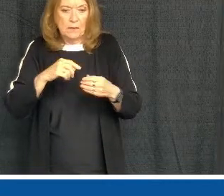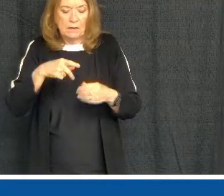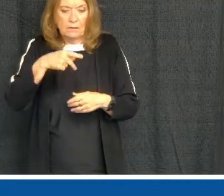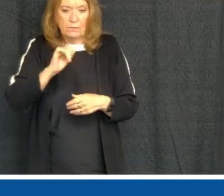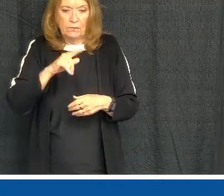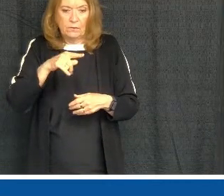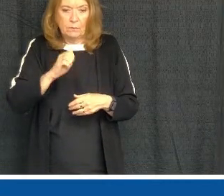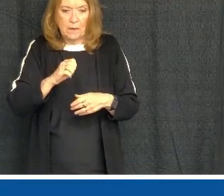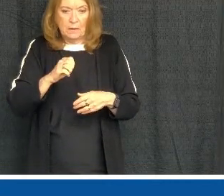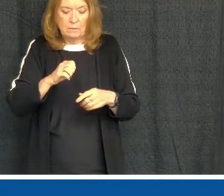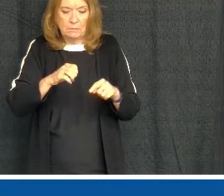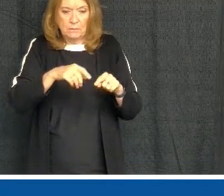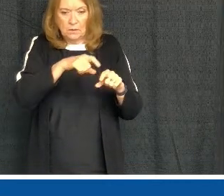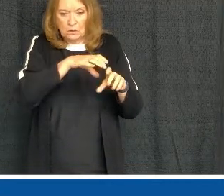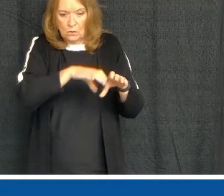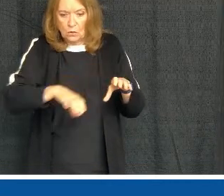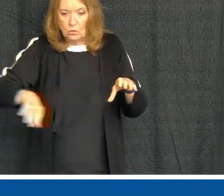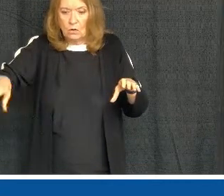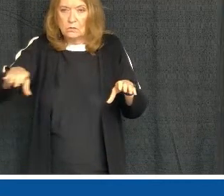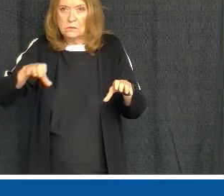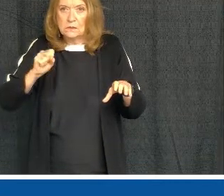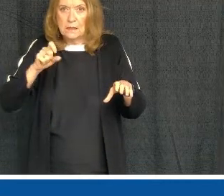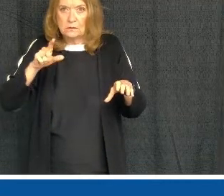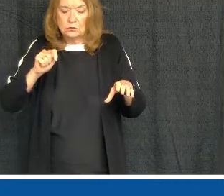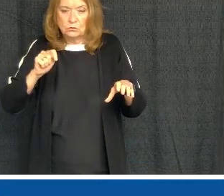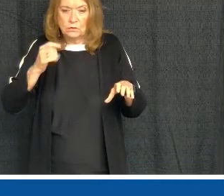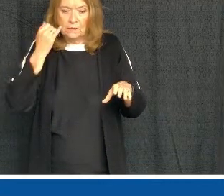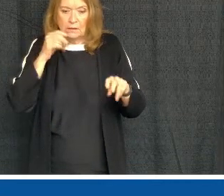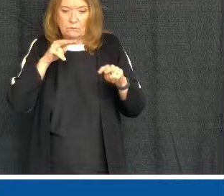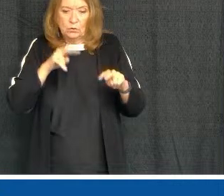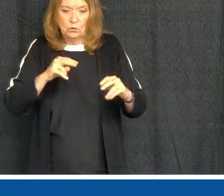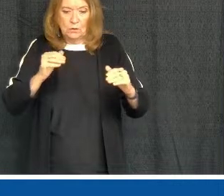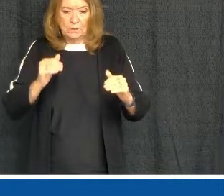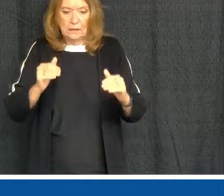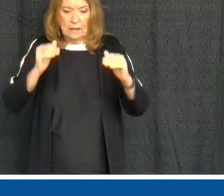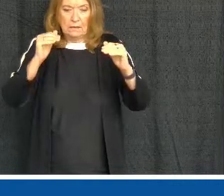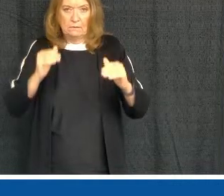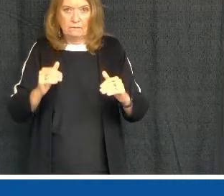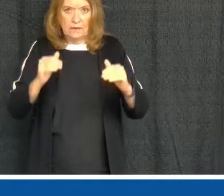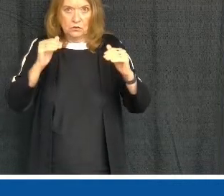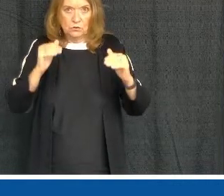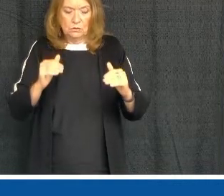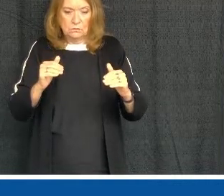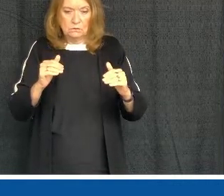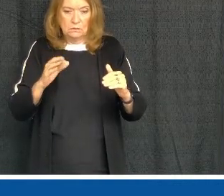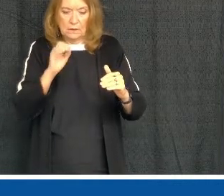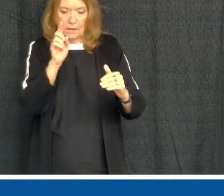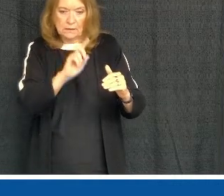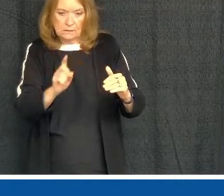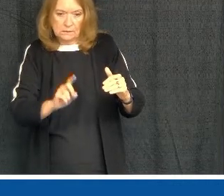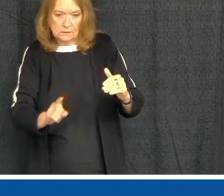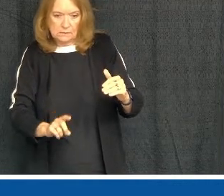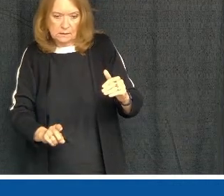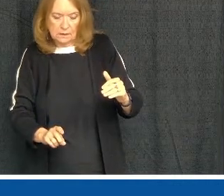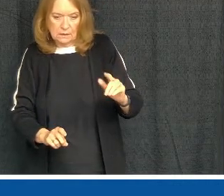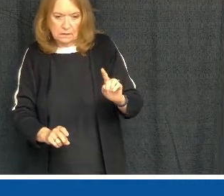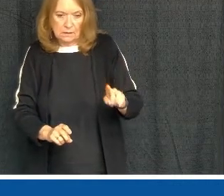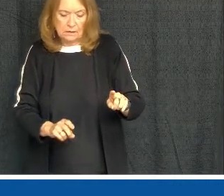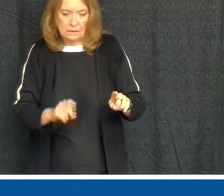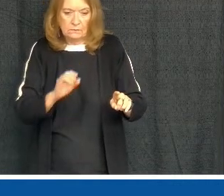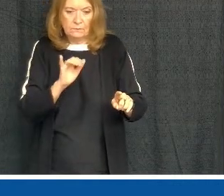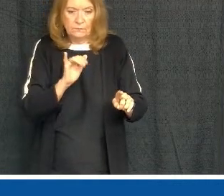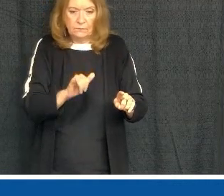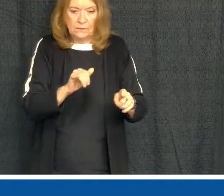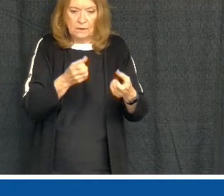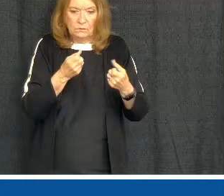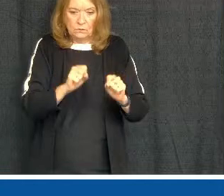across that street. To me, if you look at elevation and you look at the design that the